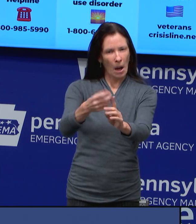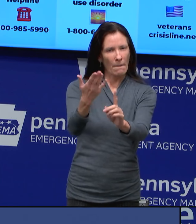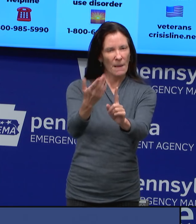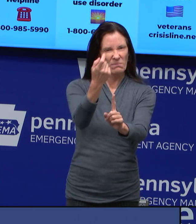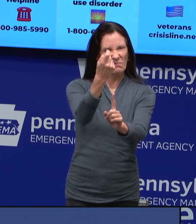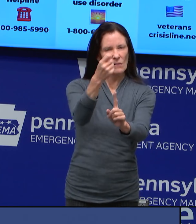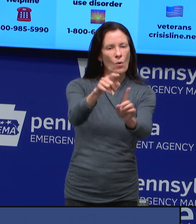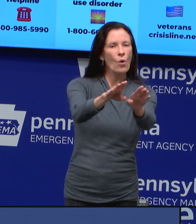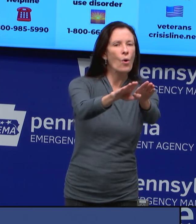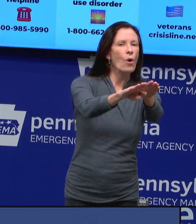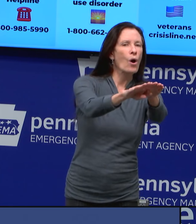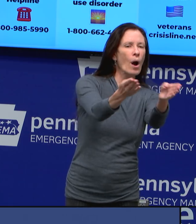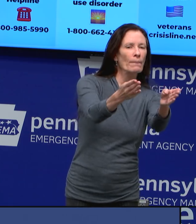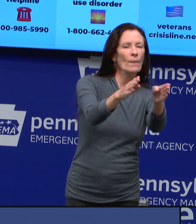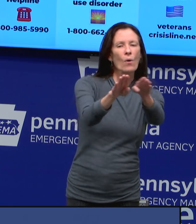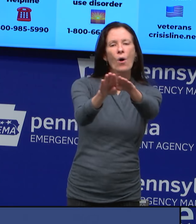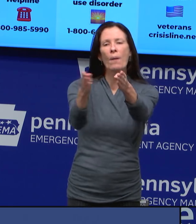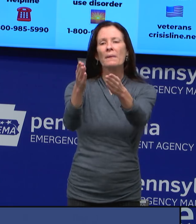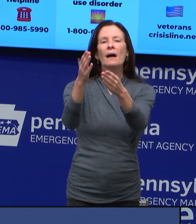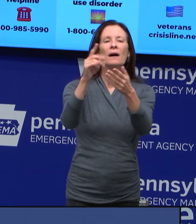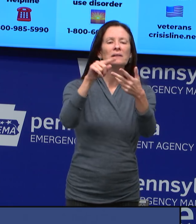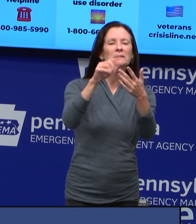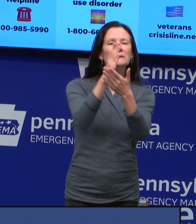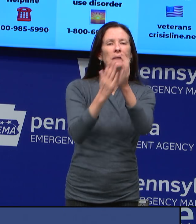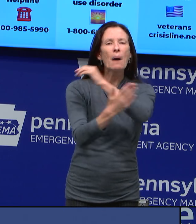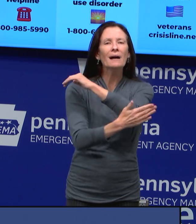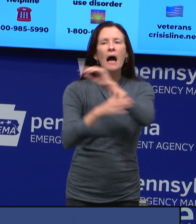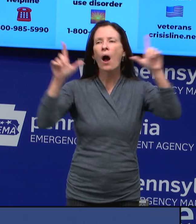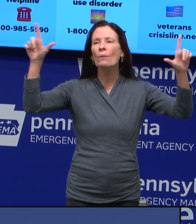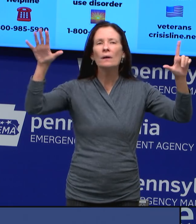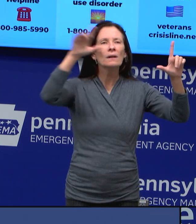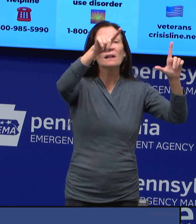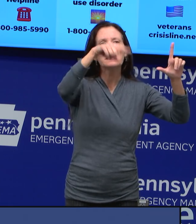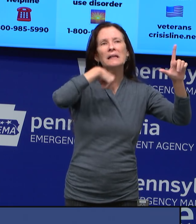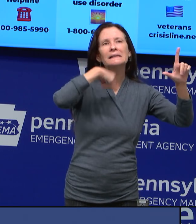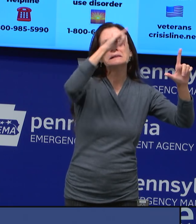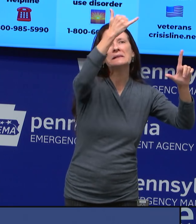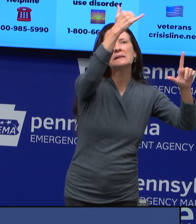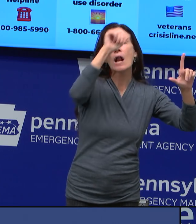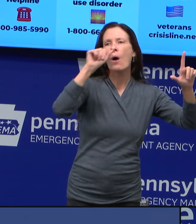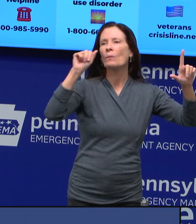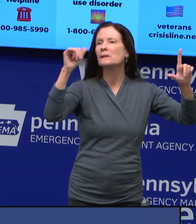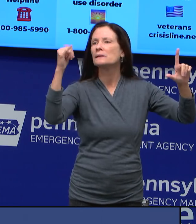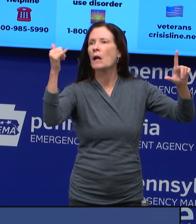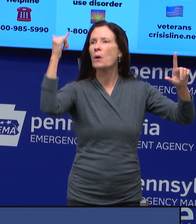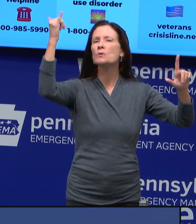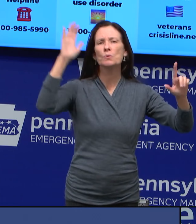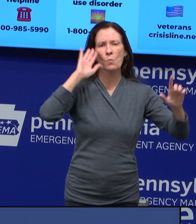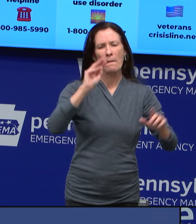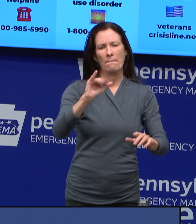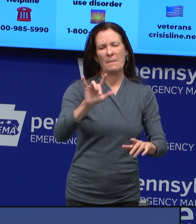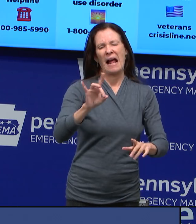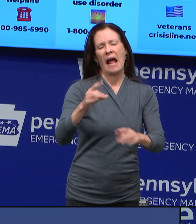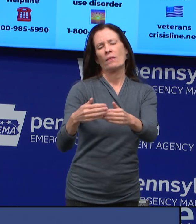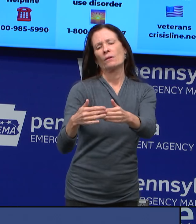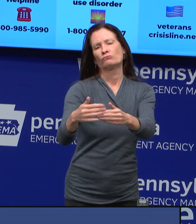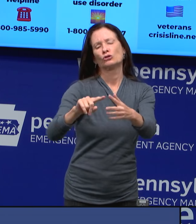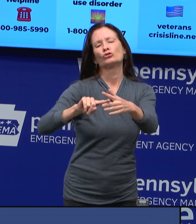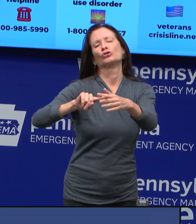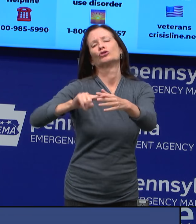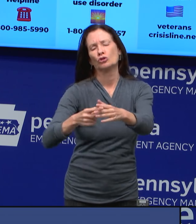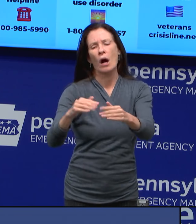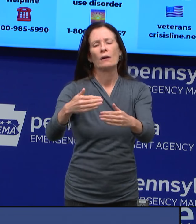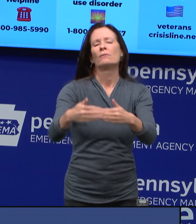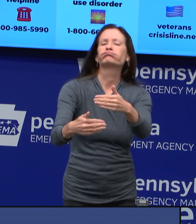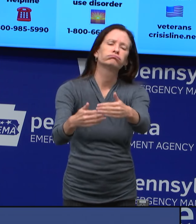yellow of specific regions in Pennsylvania. From WKOK, as part of the state's as our part of the state